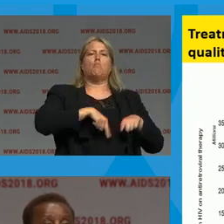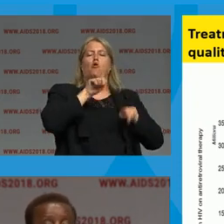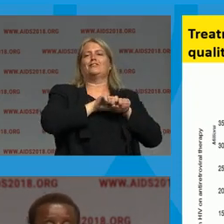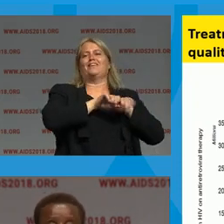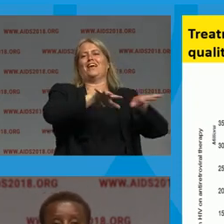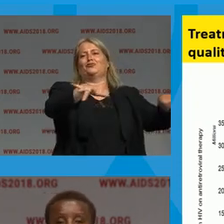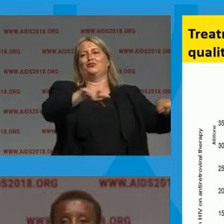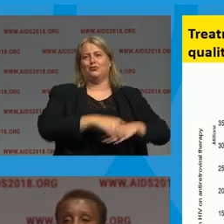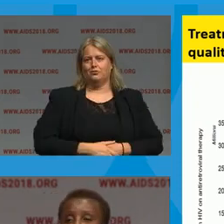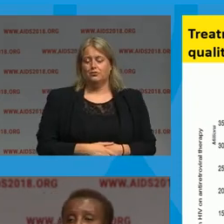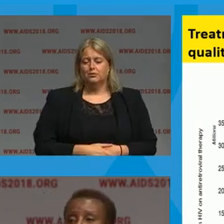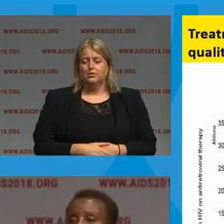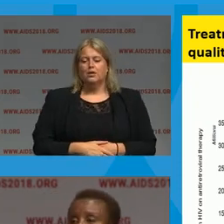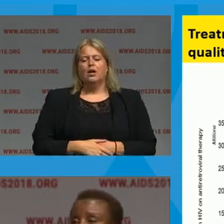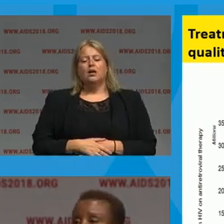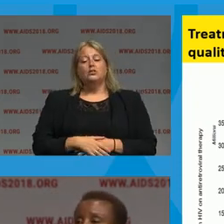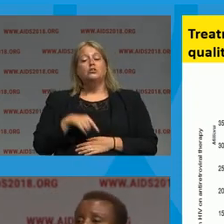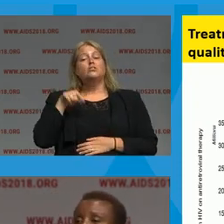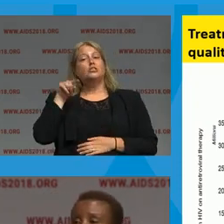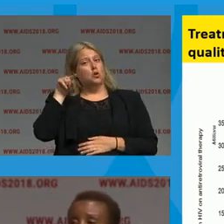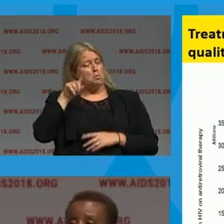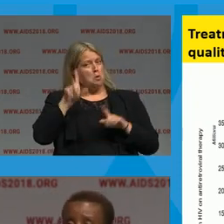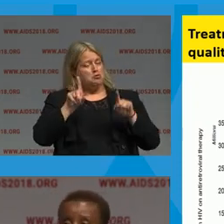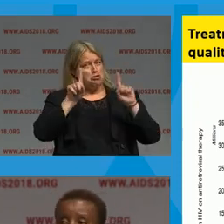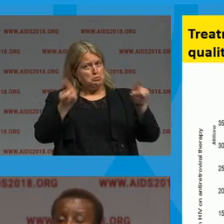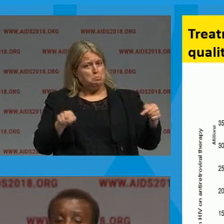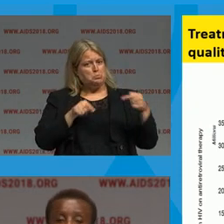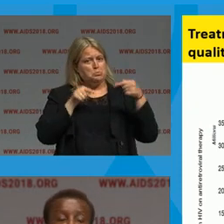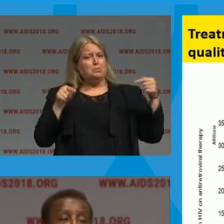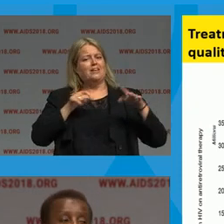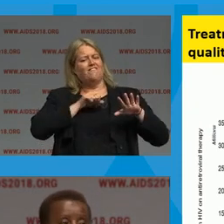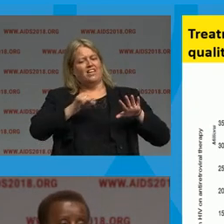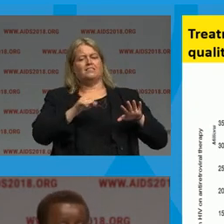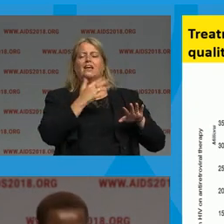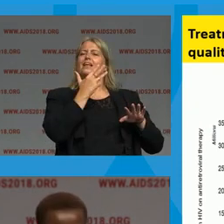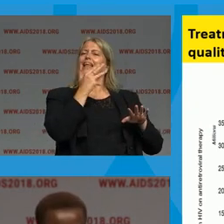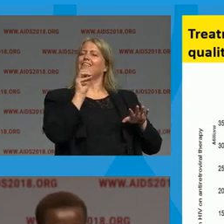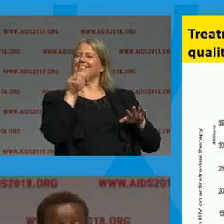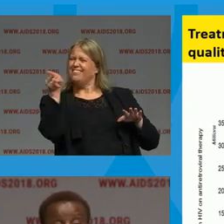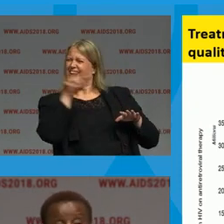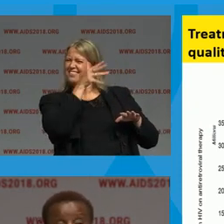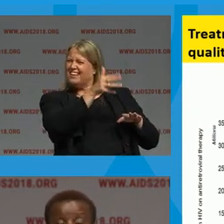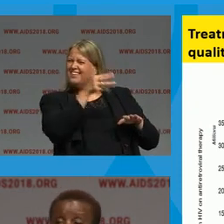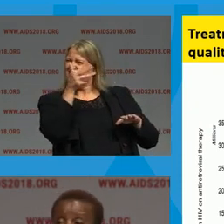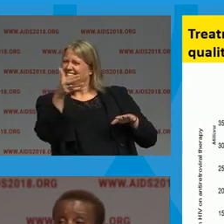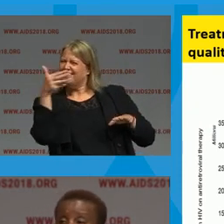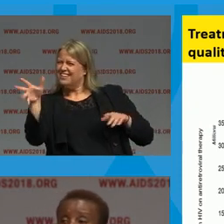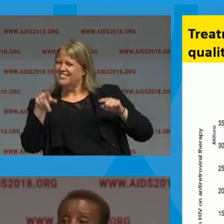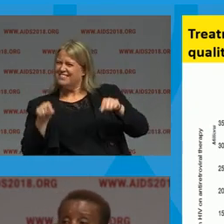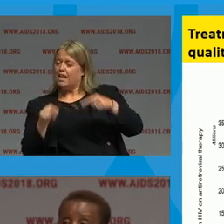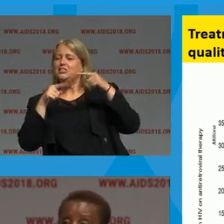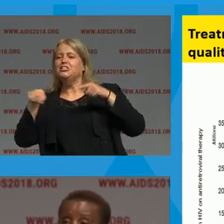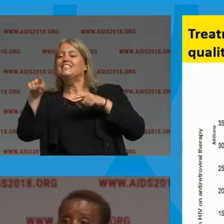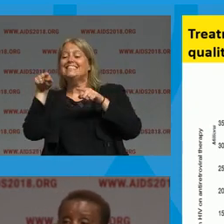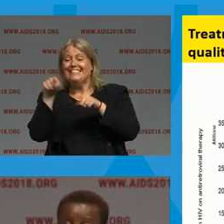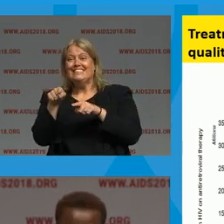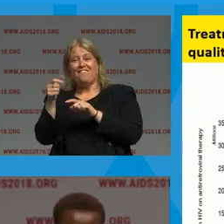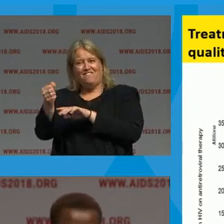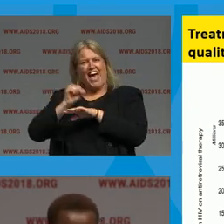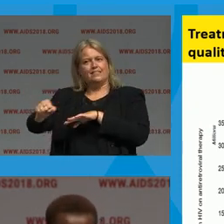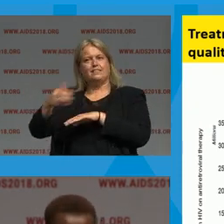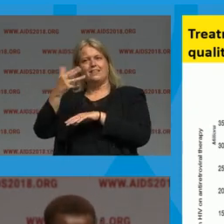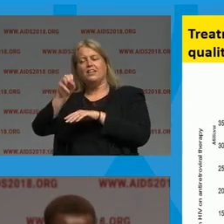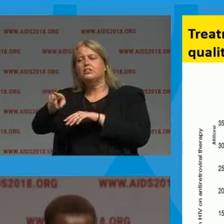of treatment has its biggest challenge in the first 90, which is being able to find people who are HIV infected